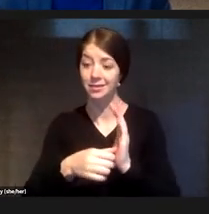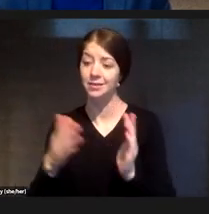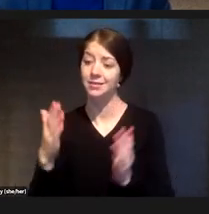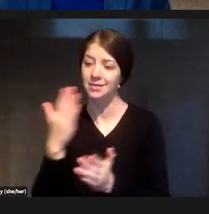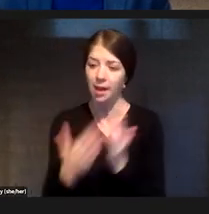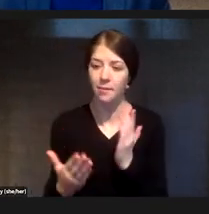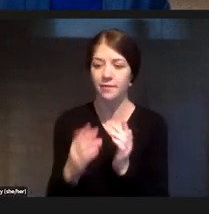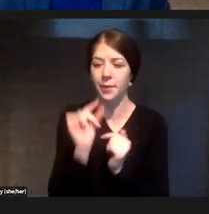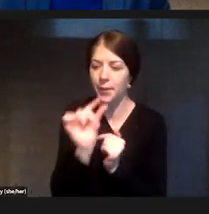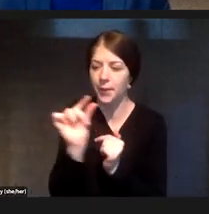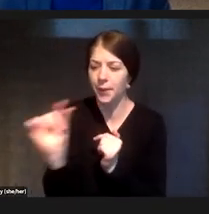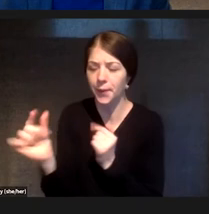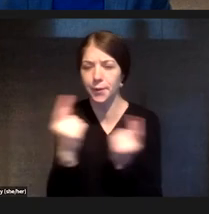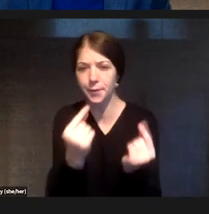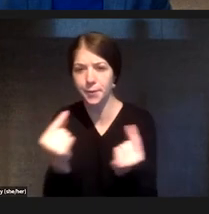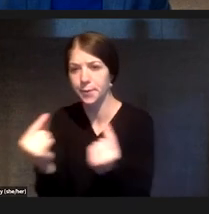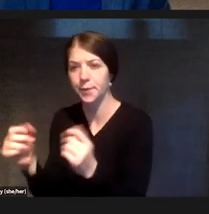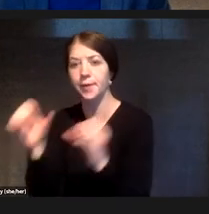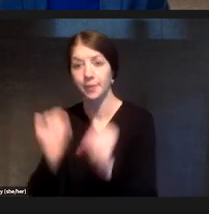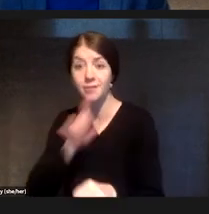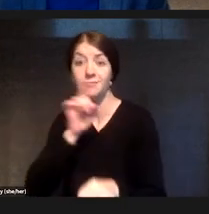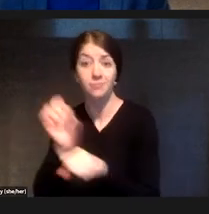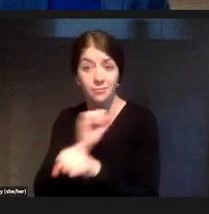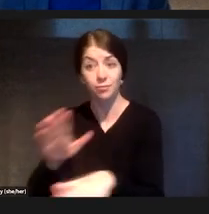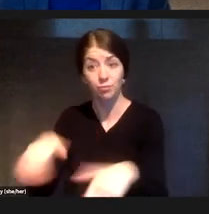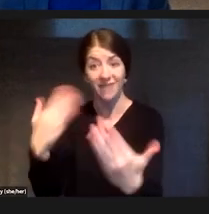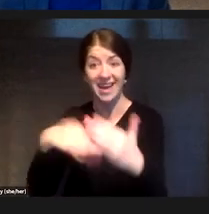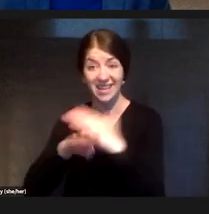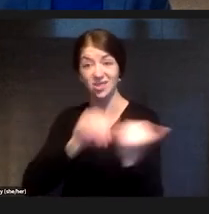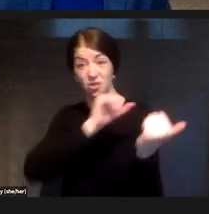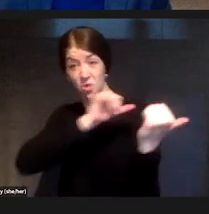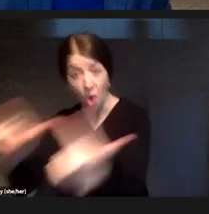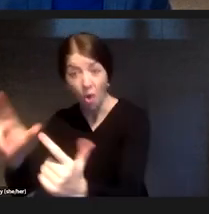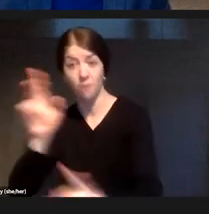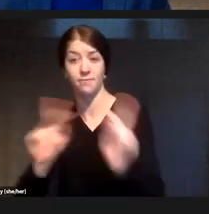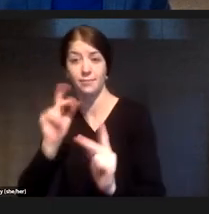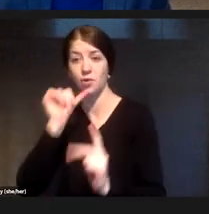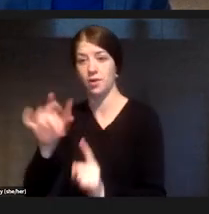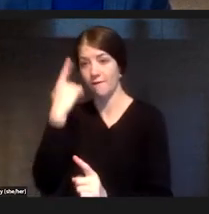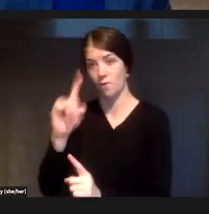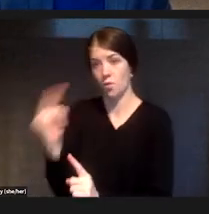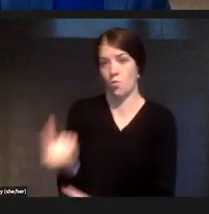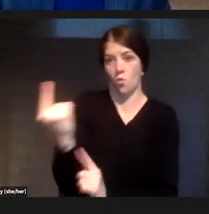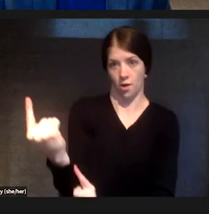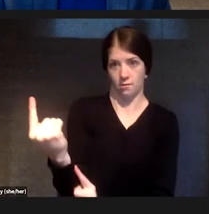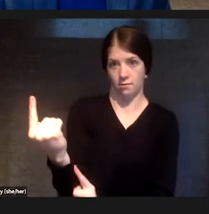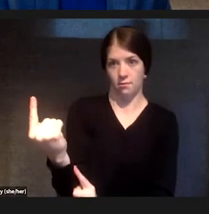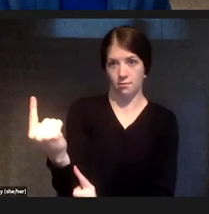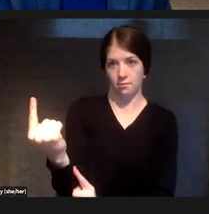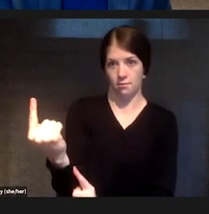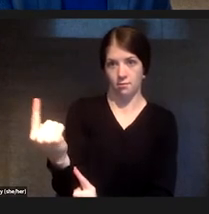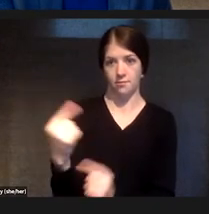do are actually going to provide access for all and not just access for one, we will no